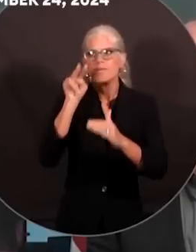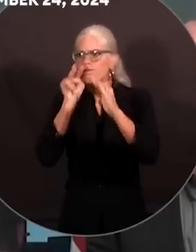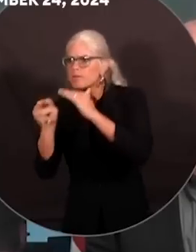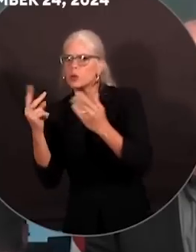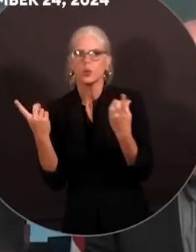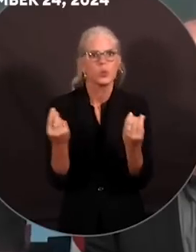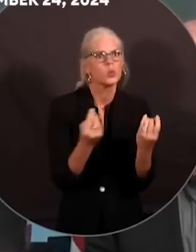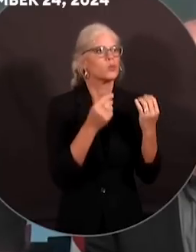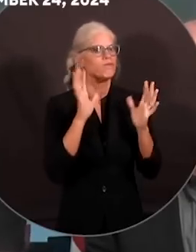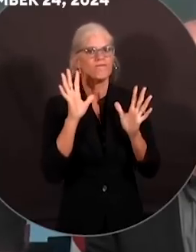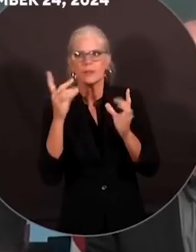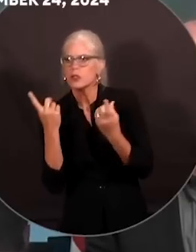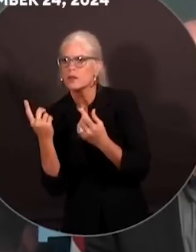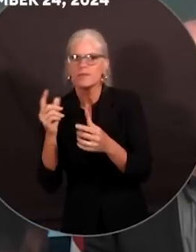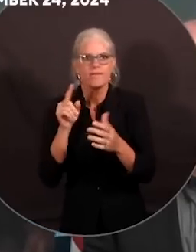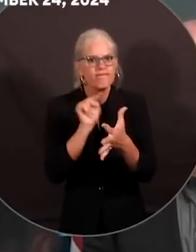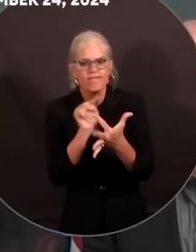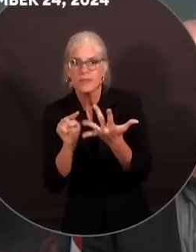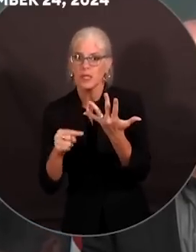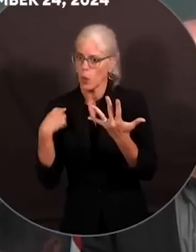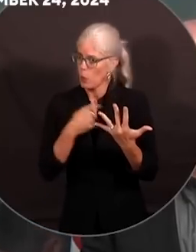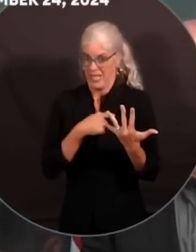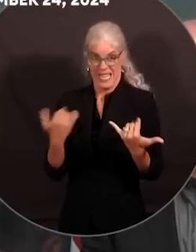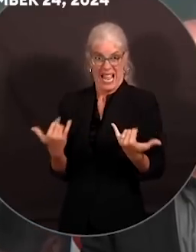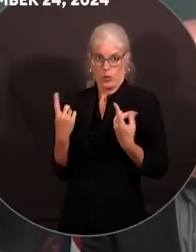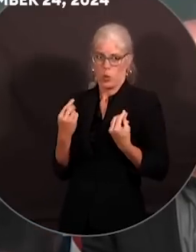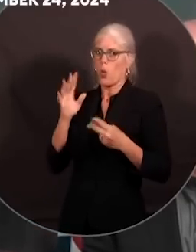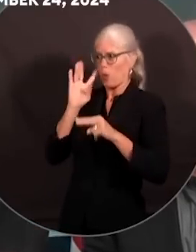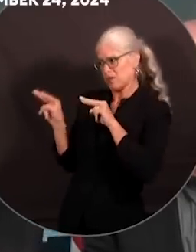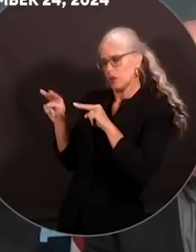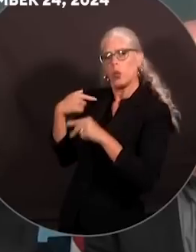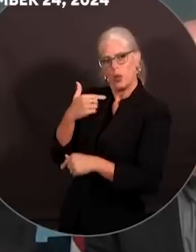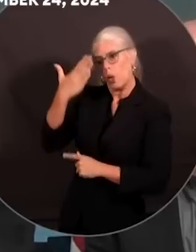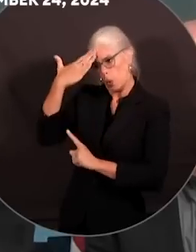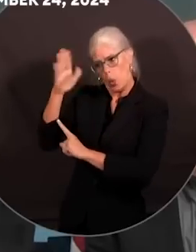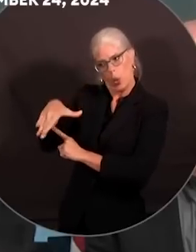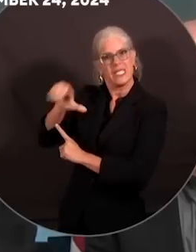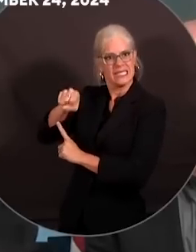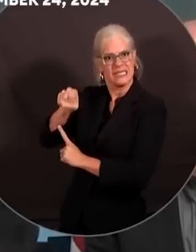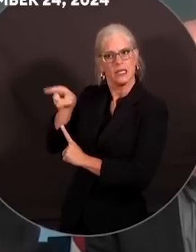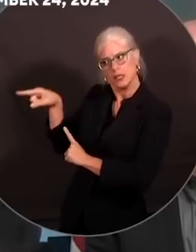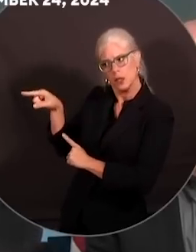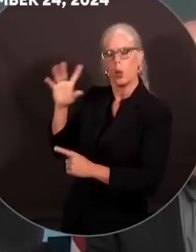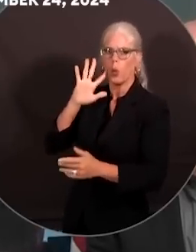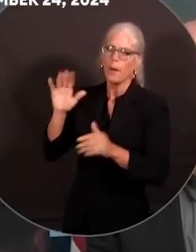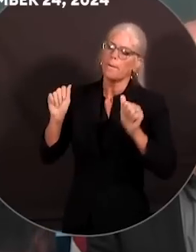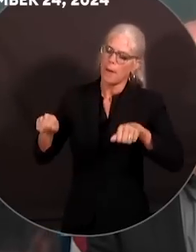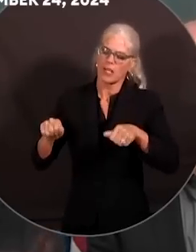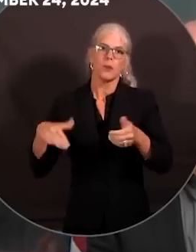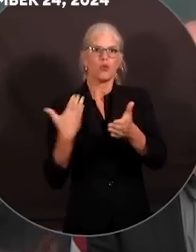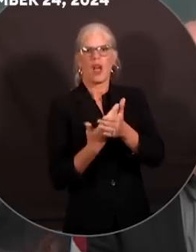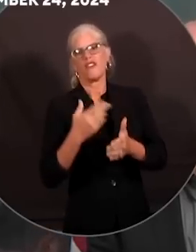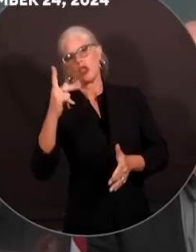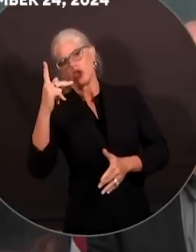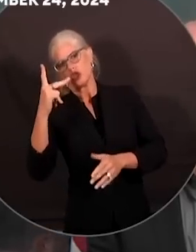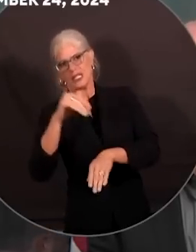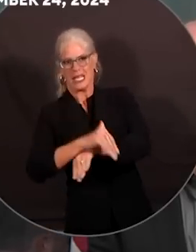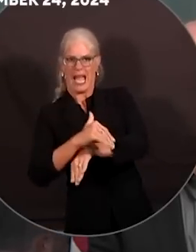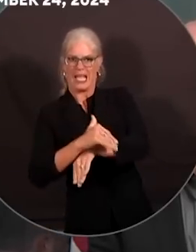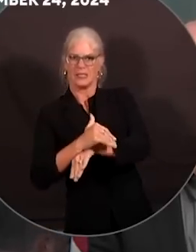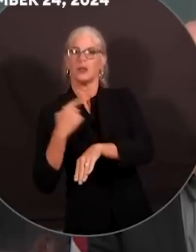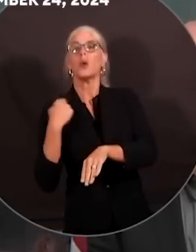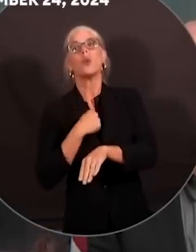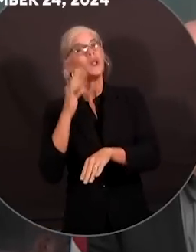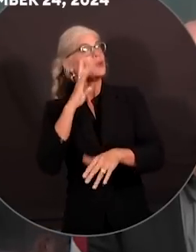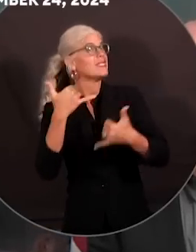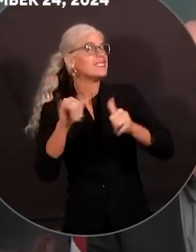anticipate the storm is likely to make landfall sometime on Thursday night. We will, of course, see impacts before then. But for the rest